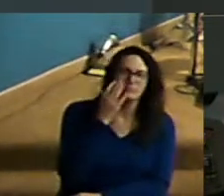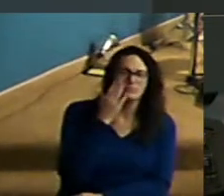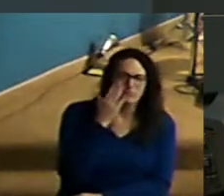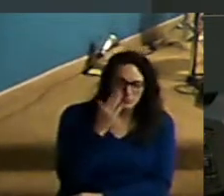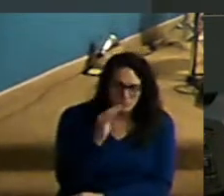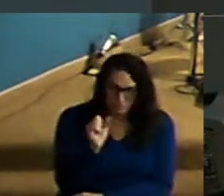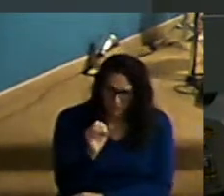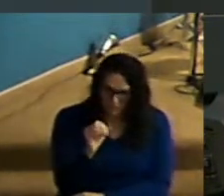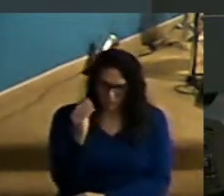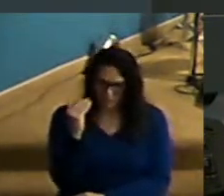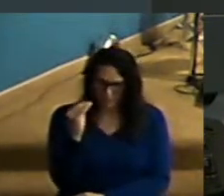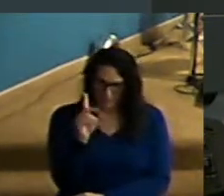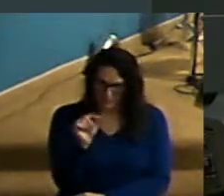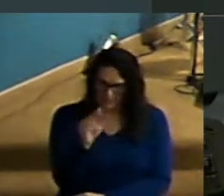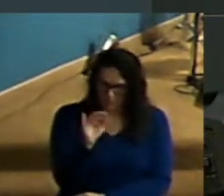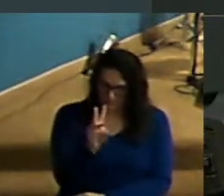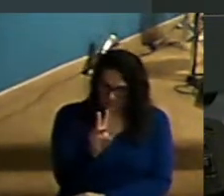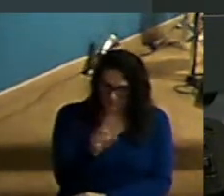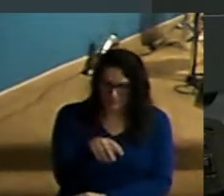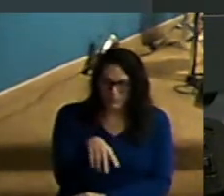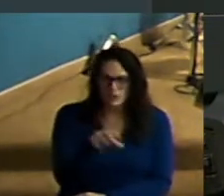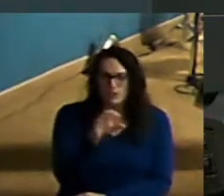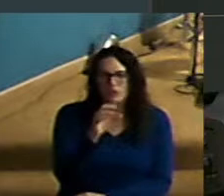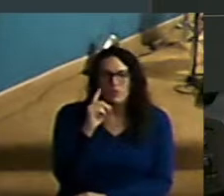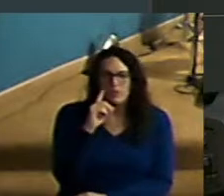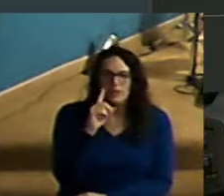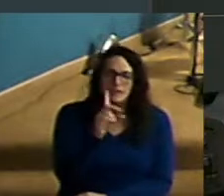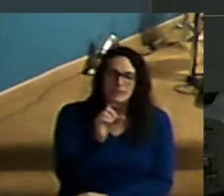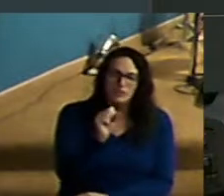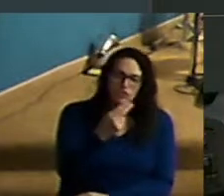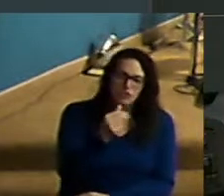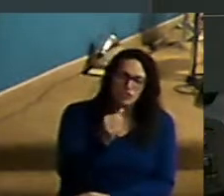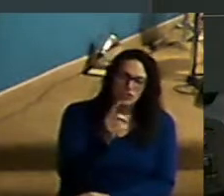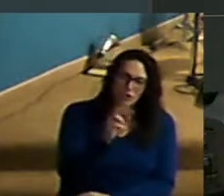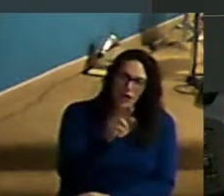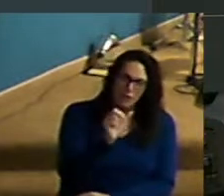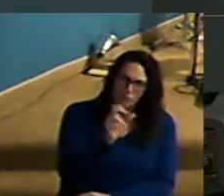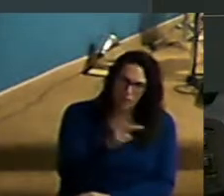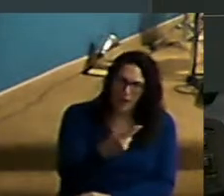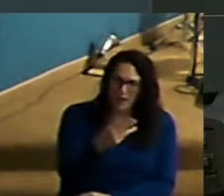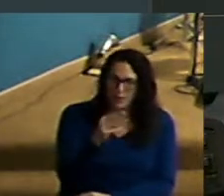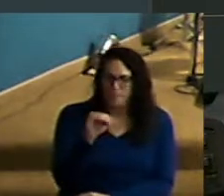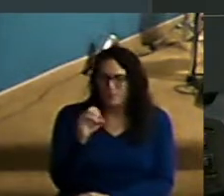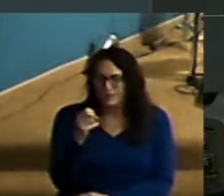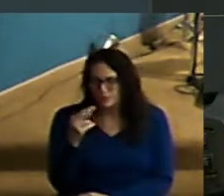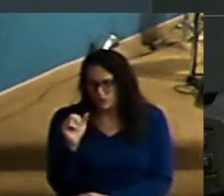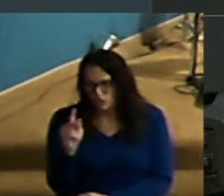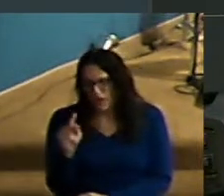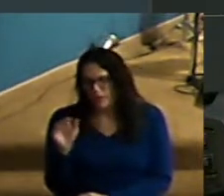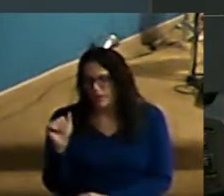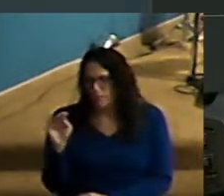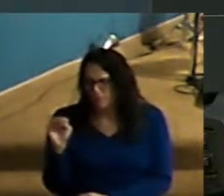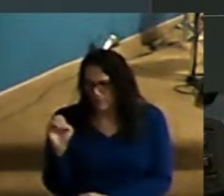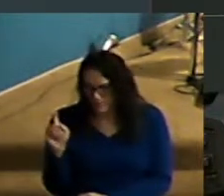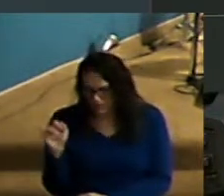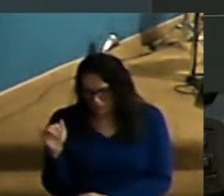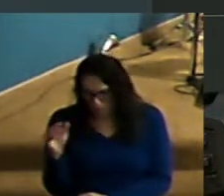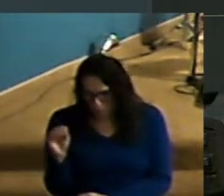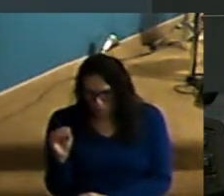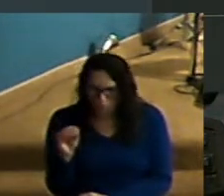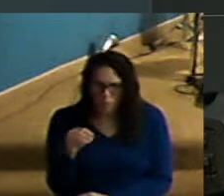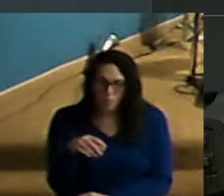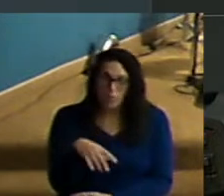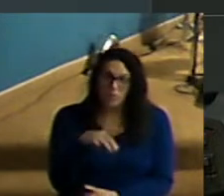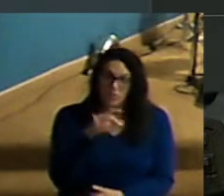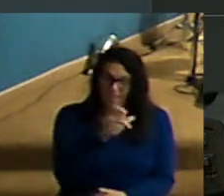about Daniel 3, with Shadrach, Meshach, and Abednego, and King Nebuchadnezzar at the time builds the golden statue, the golden image, and everybody's got to bow